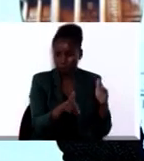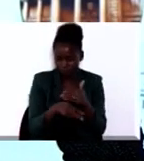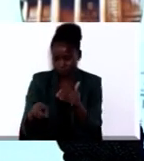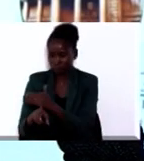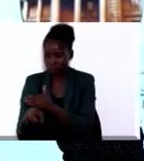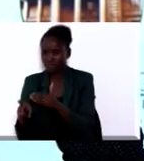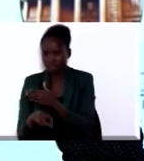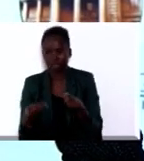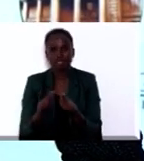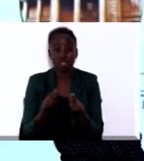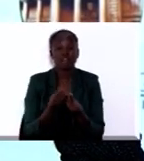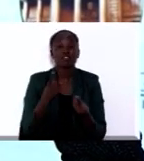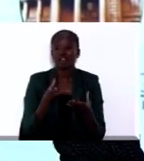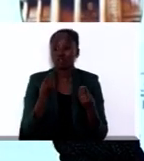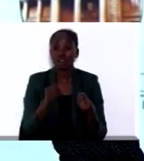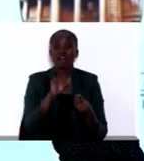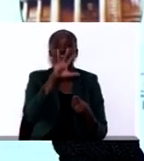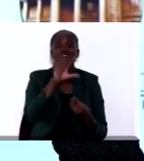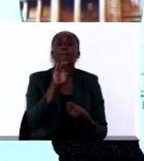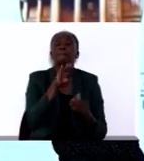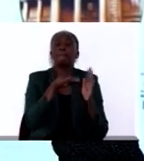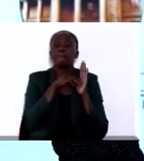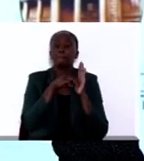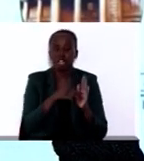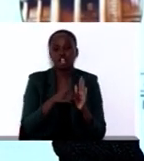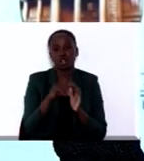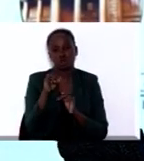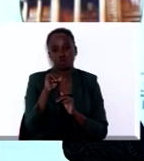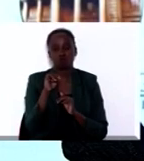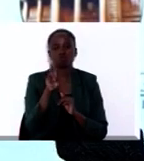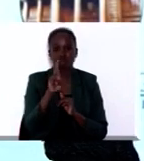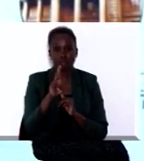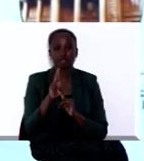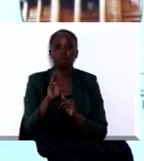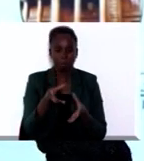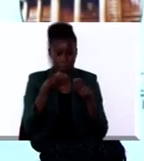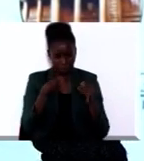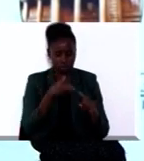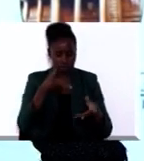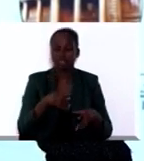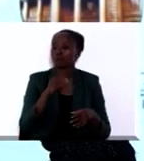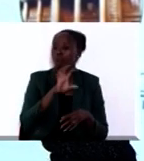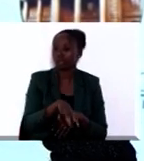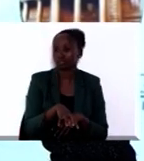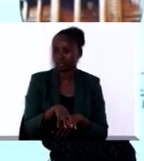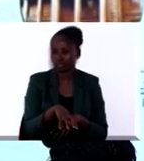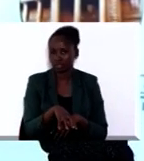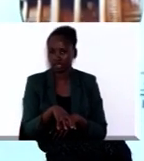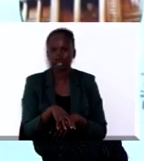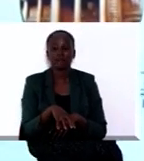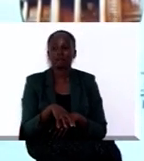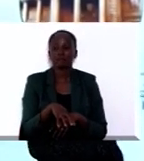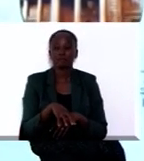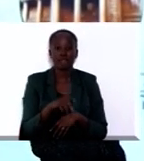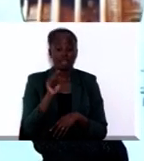Goods worth 5 billion rands have been confiscated in our province. This